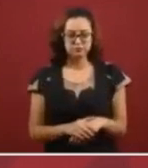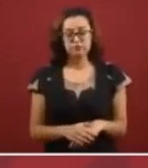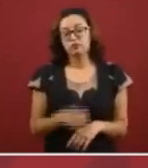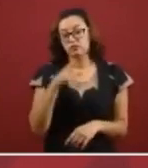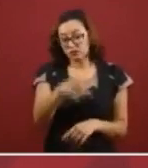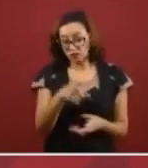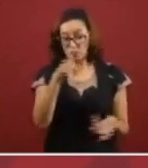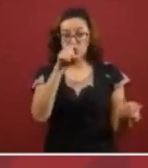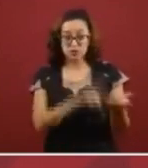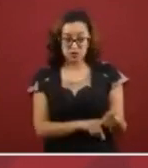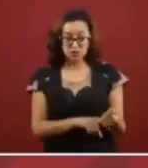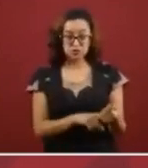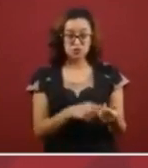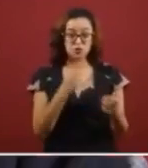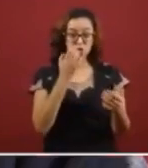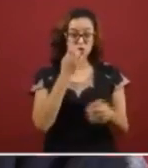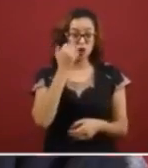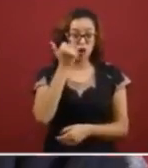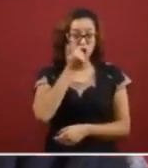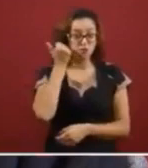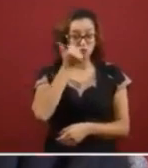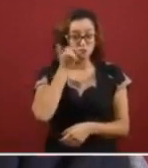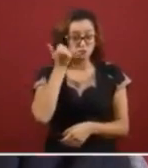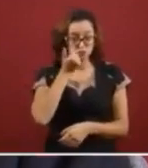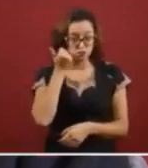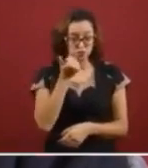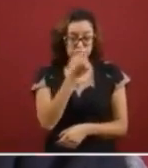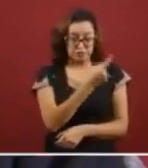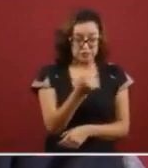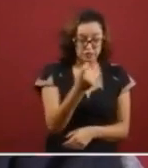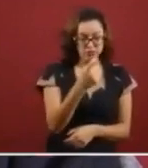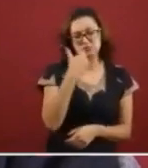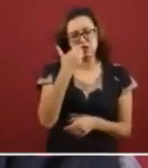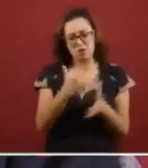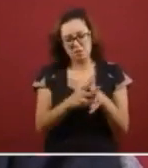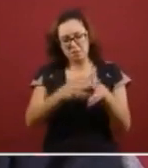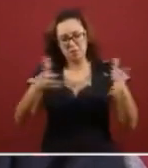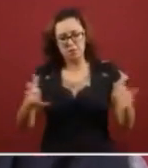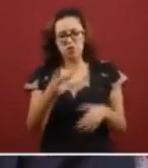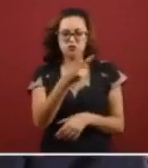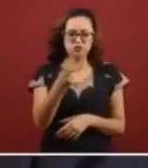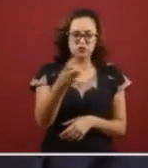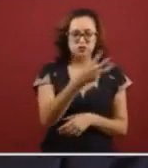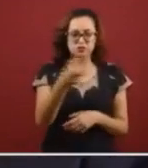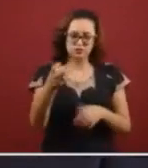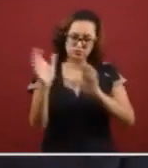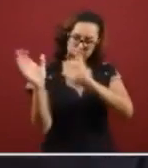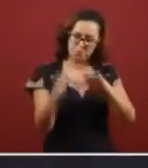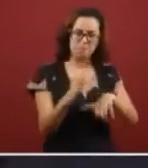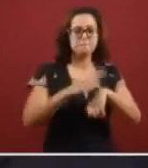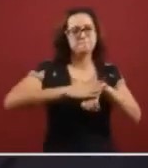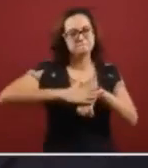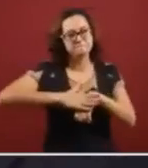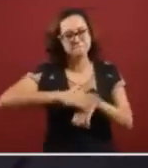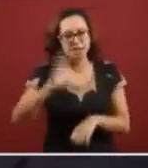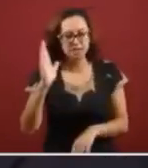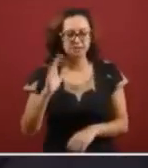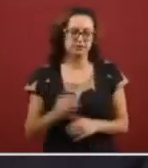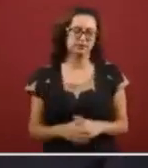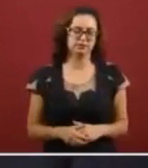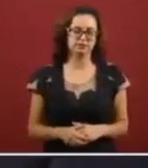have 100 students, we want you to have 200 to 300 students. Because not